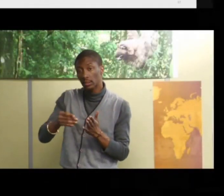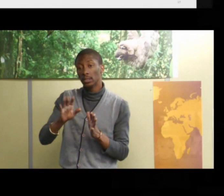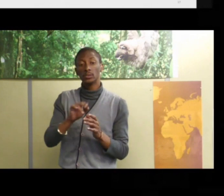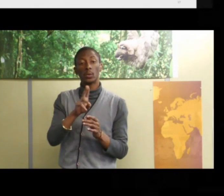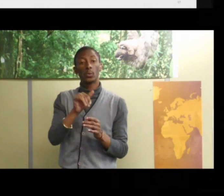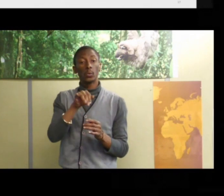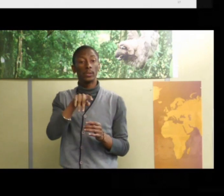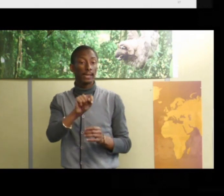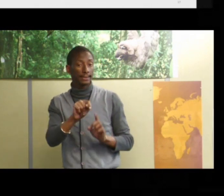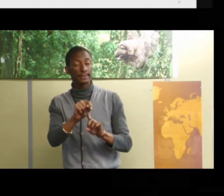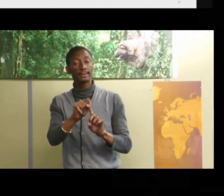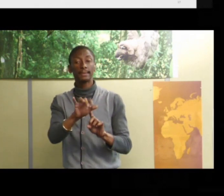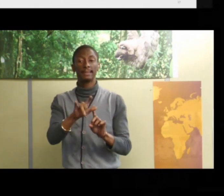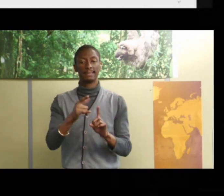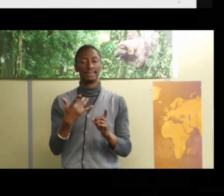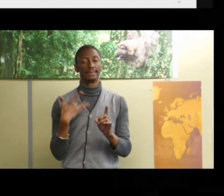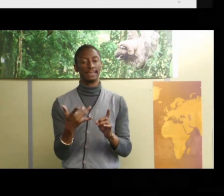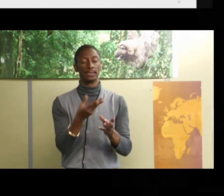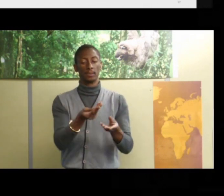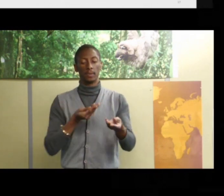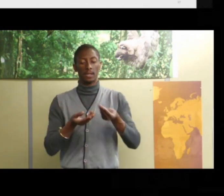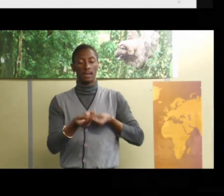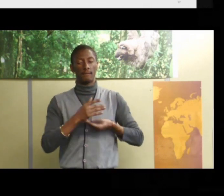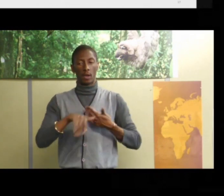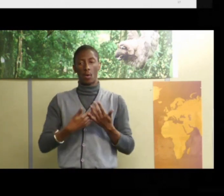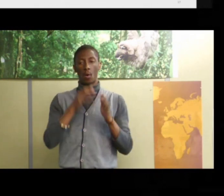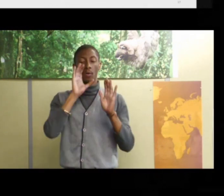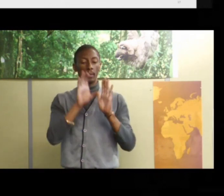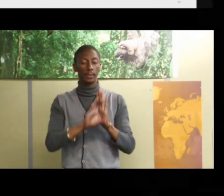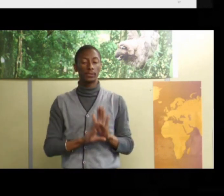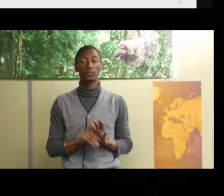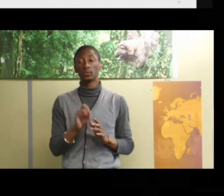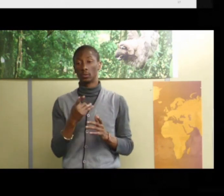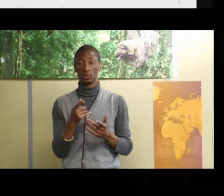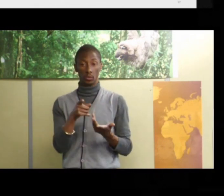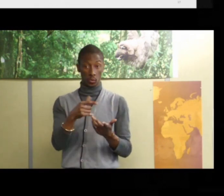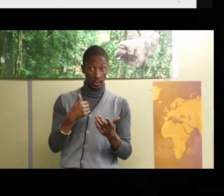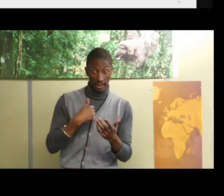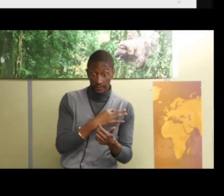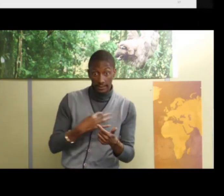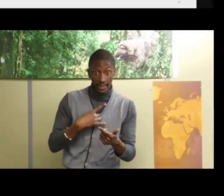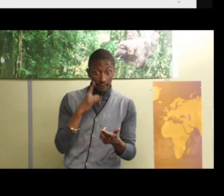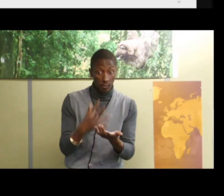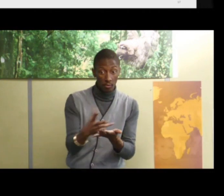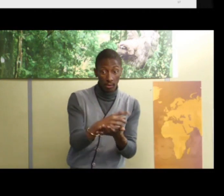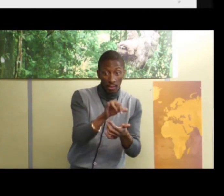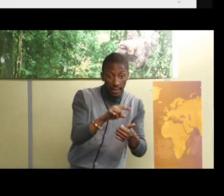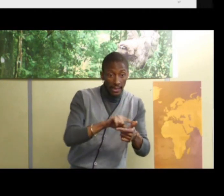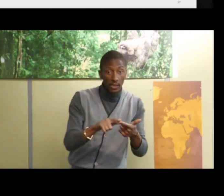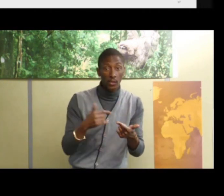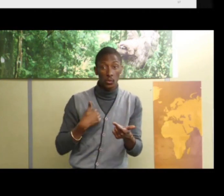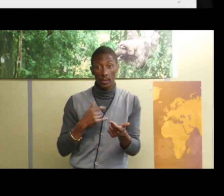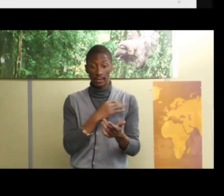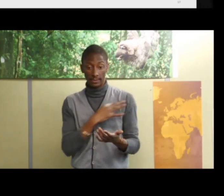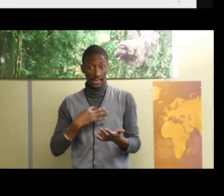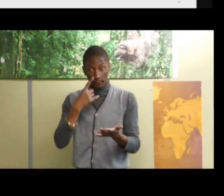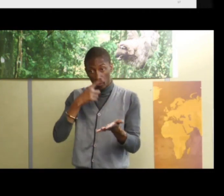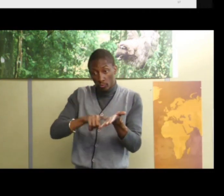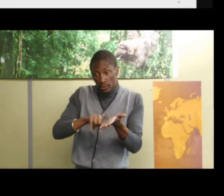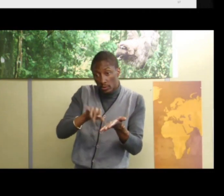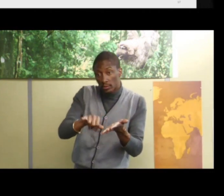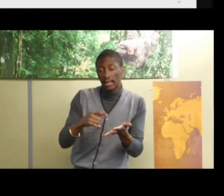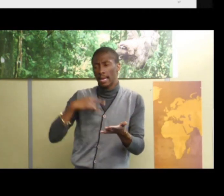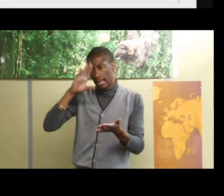are typically providing us all the images. So do you have staff to get that? Do you have staff to research it? I know we have a lot